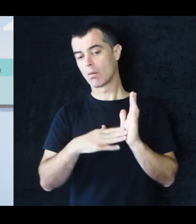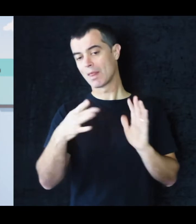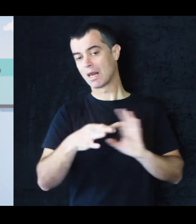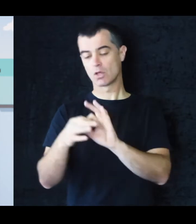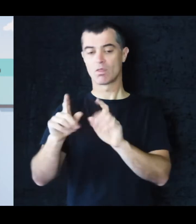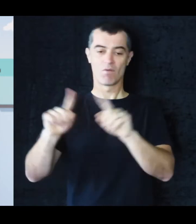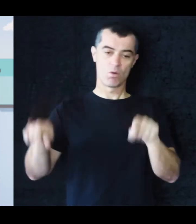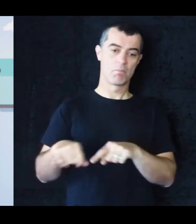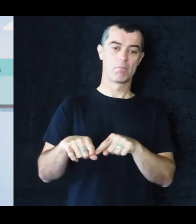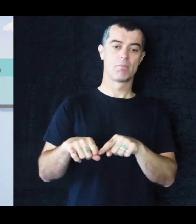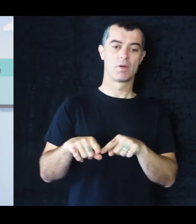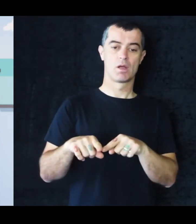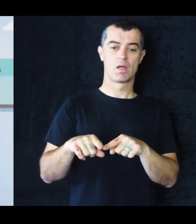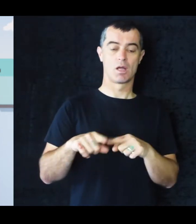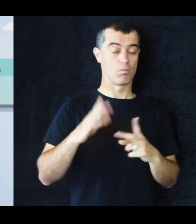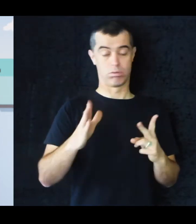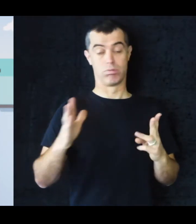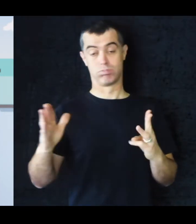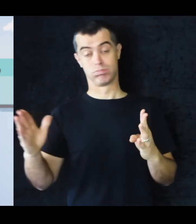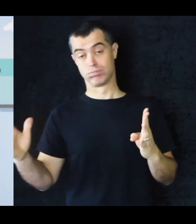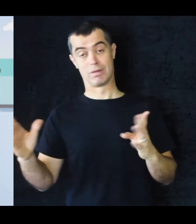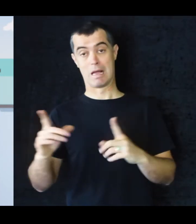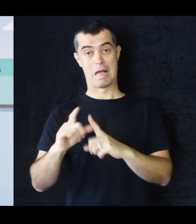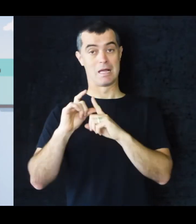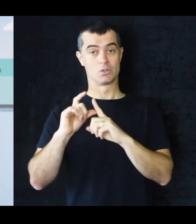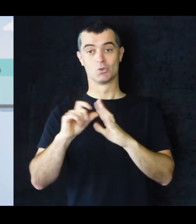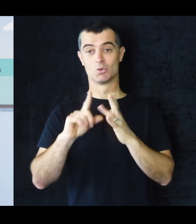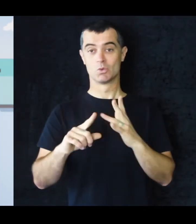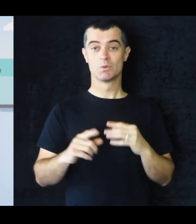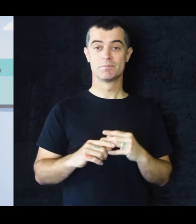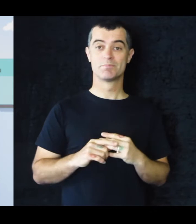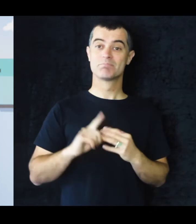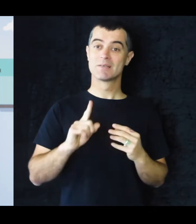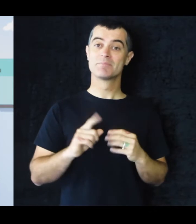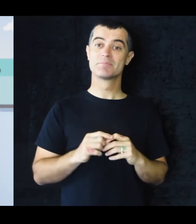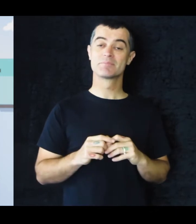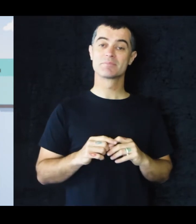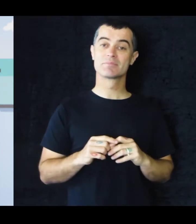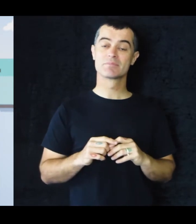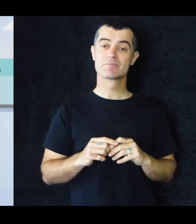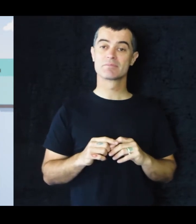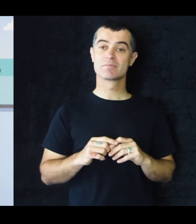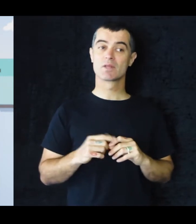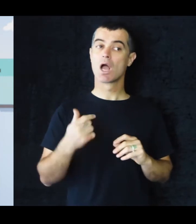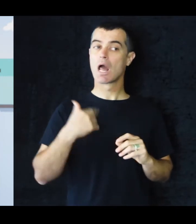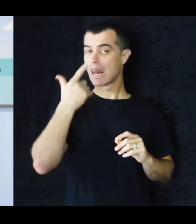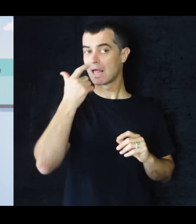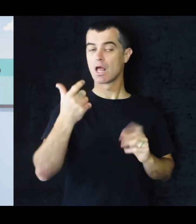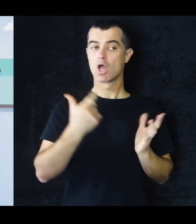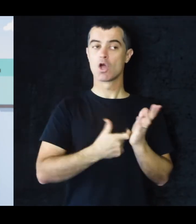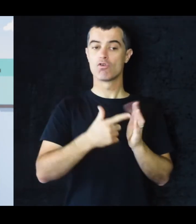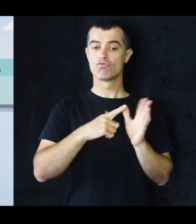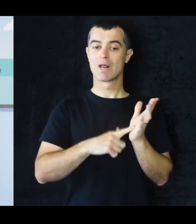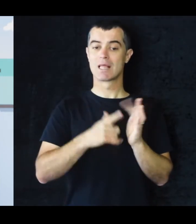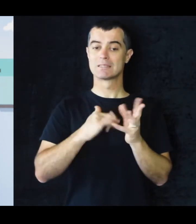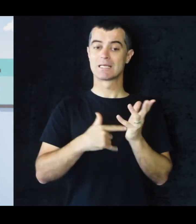one form and all that. So it's just hard to do, but I was lucky that the real